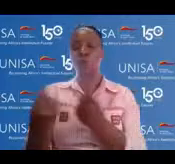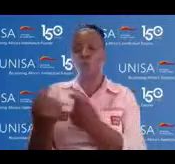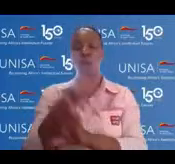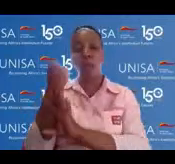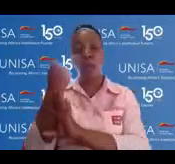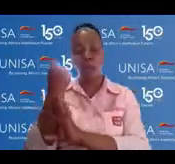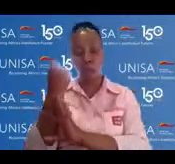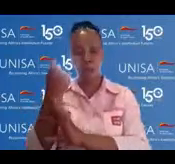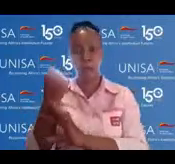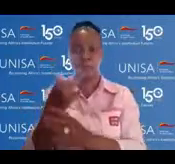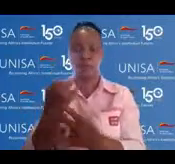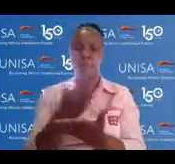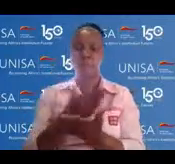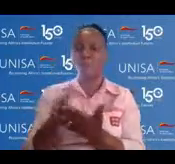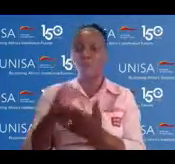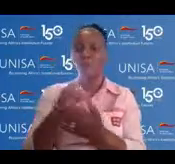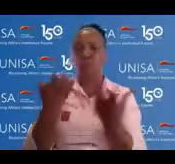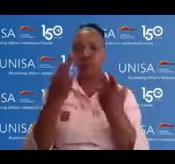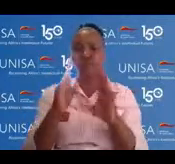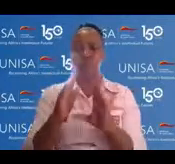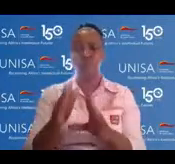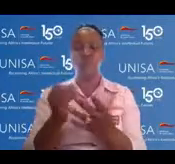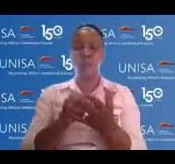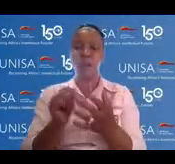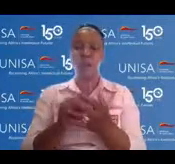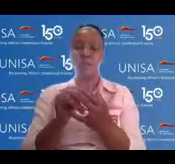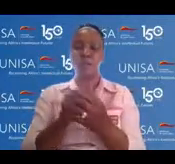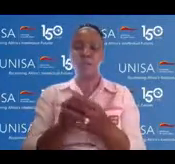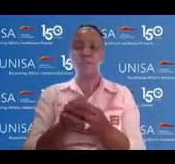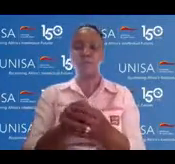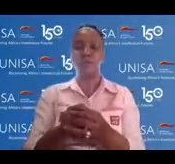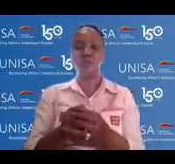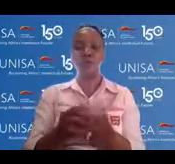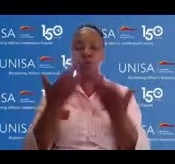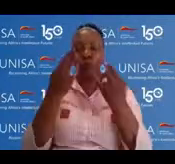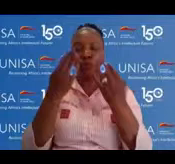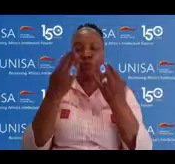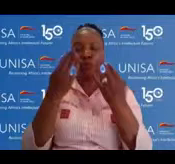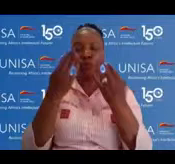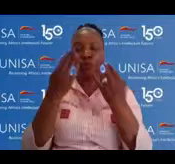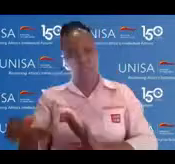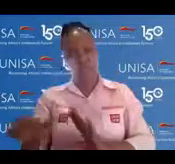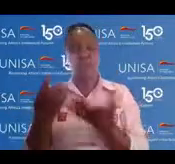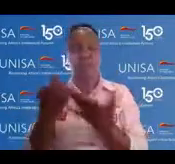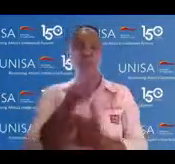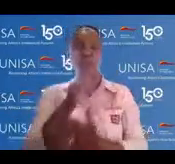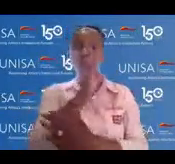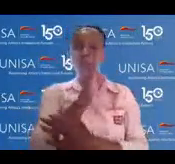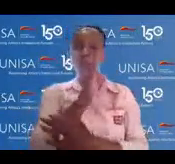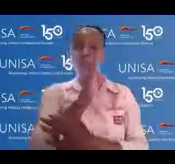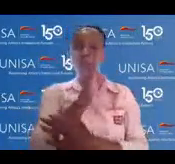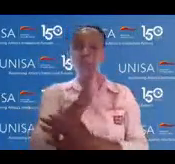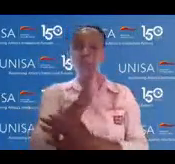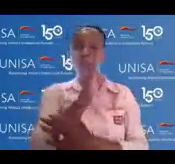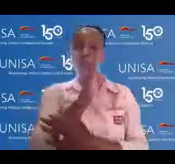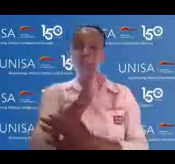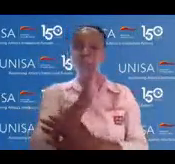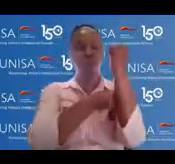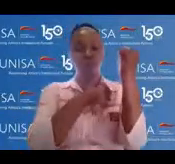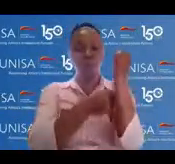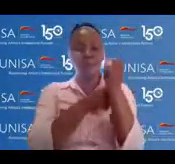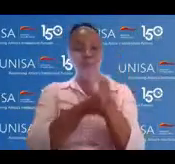often students write in student accommodation or in a library or in an office, and from that perspective, you will be in